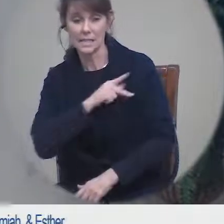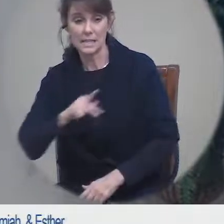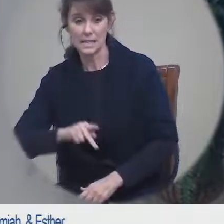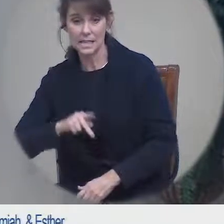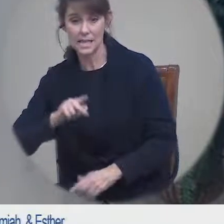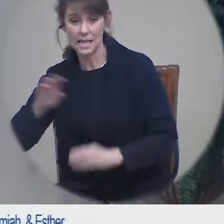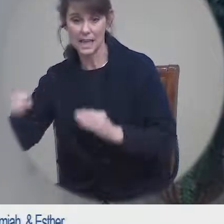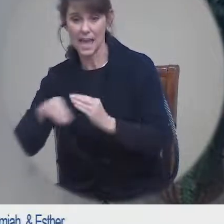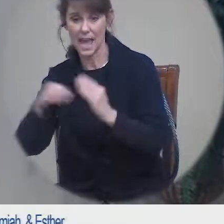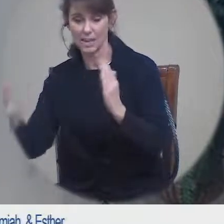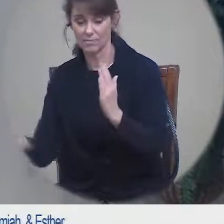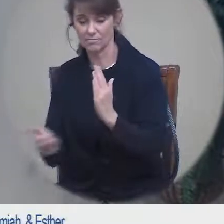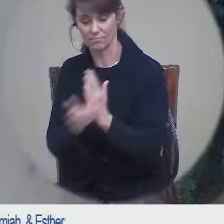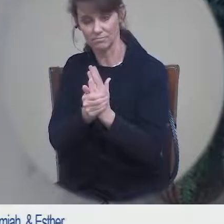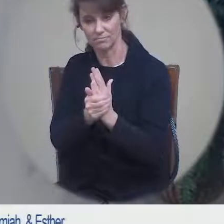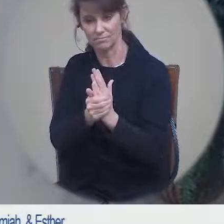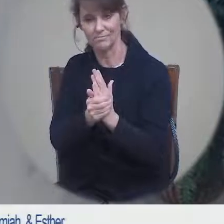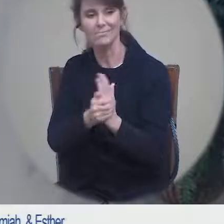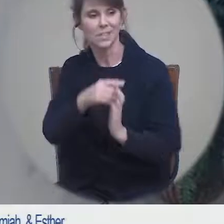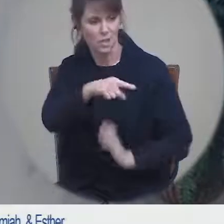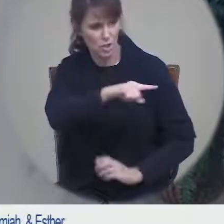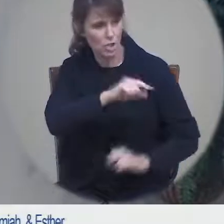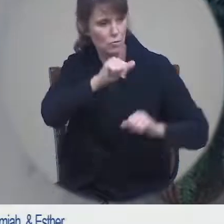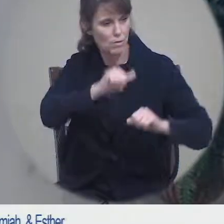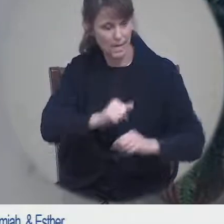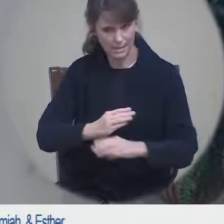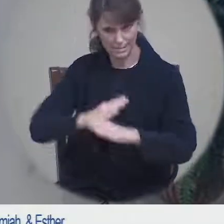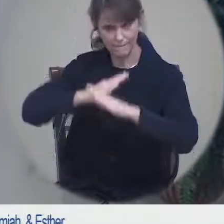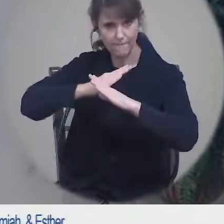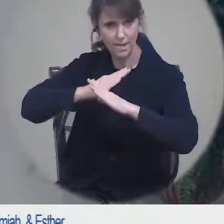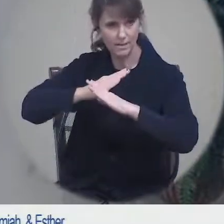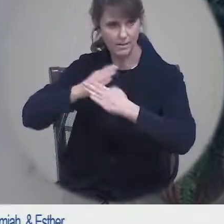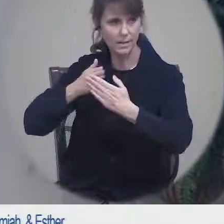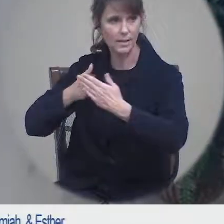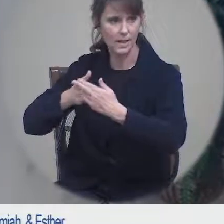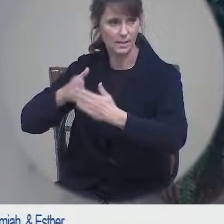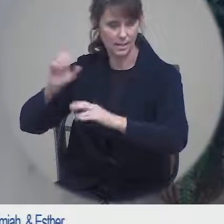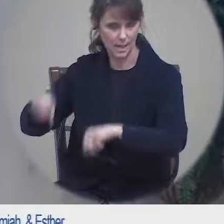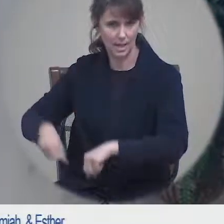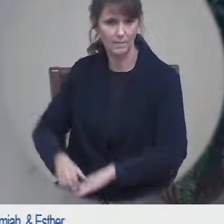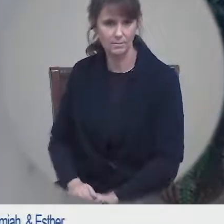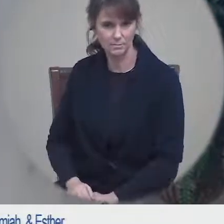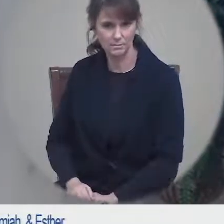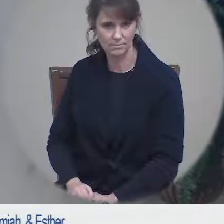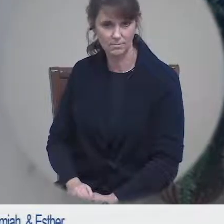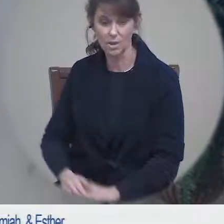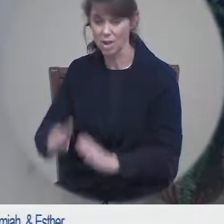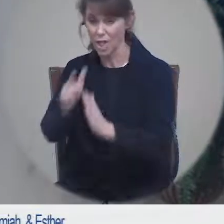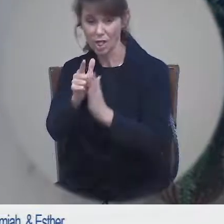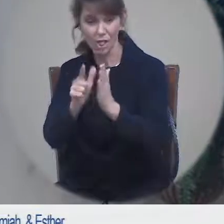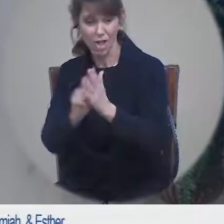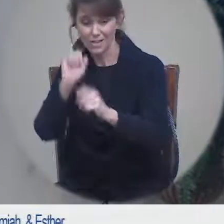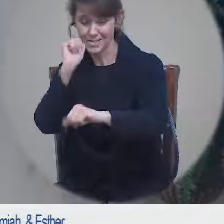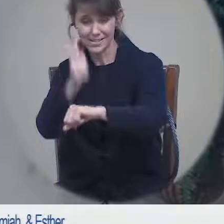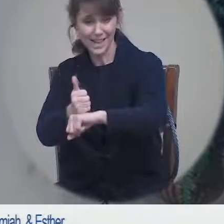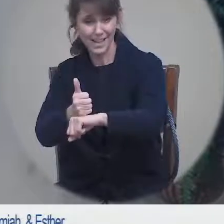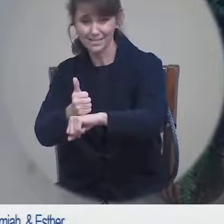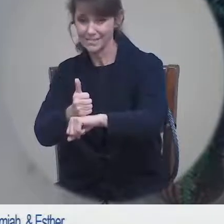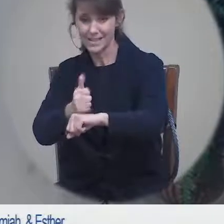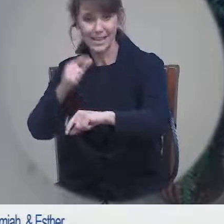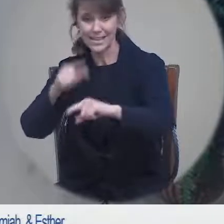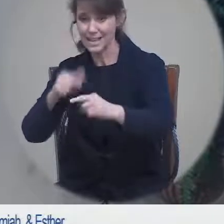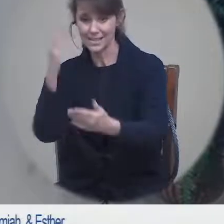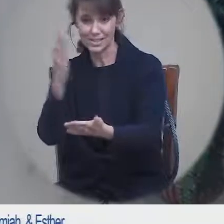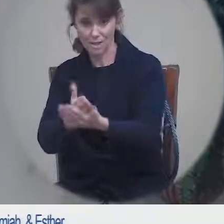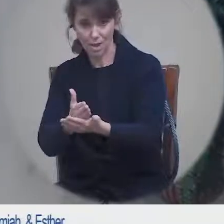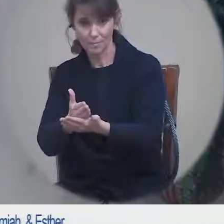were allowed to assemble in kind of a military type of way. They could destroy, kill, and annihilate.